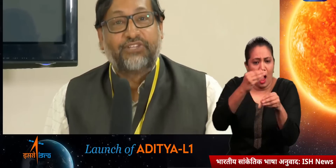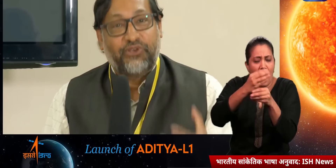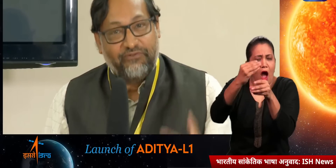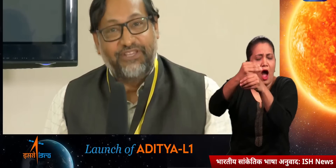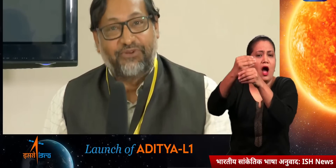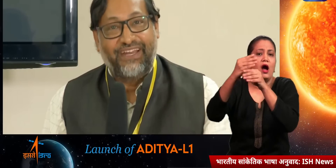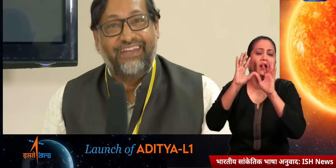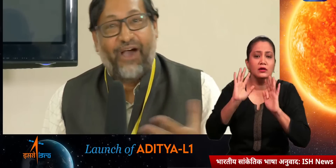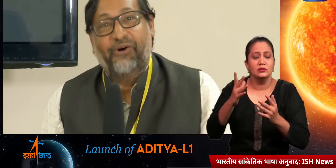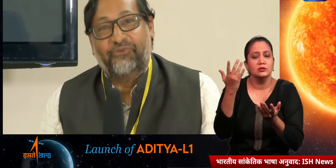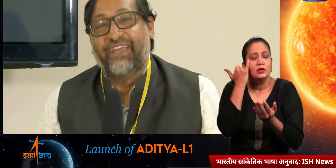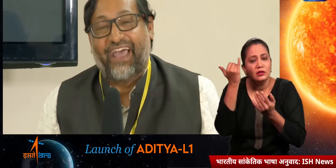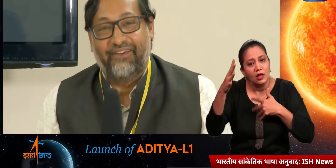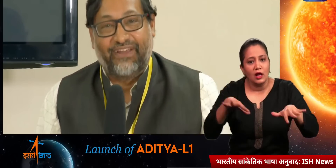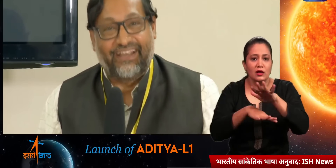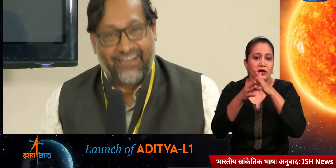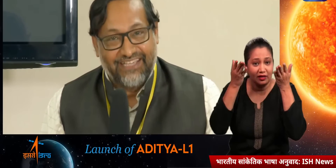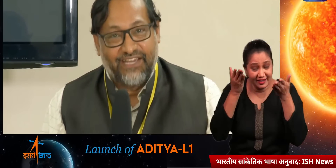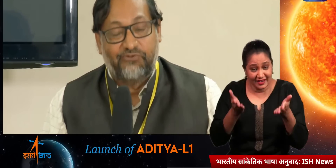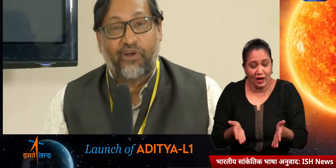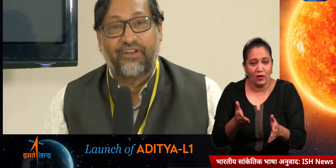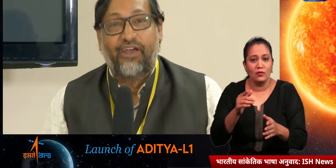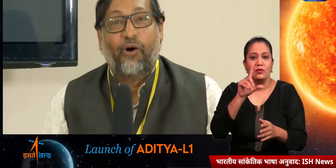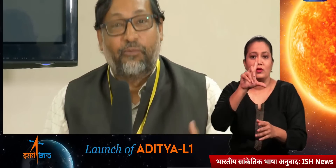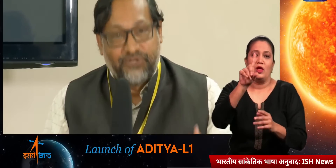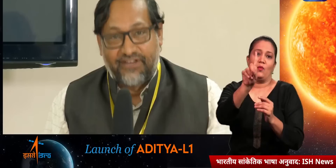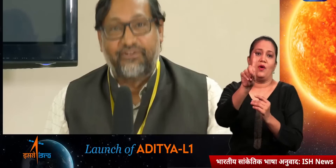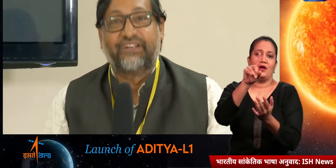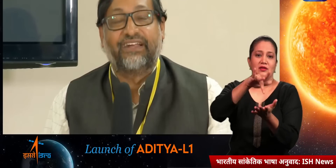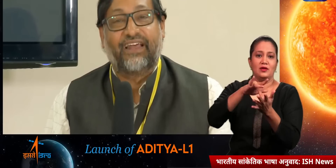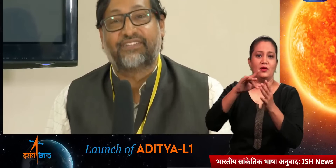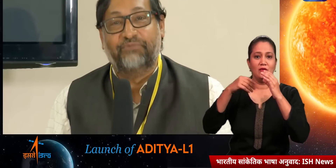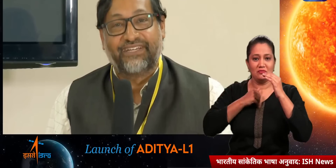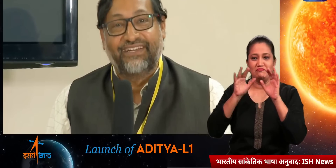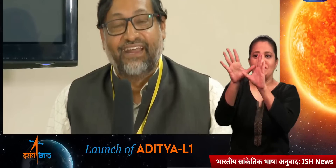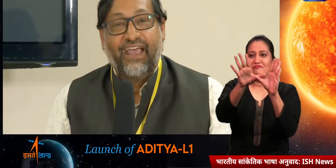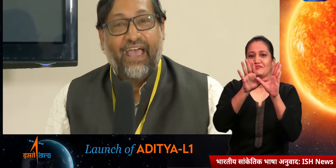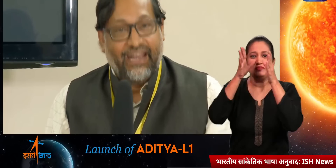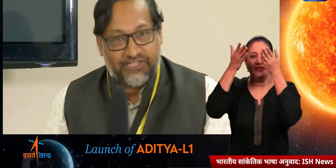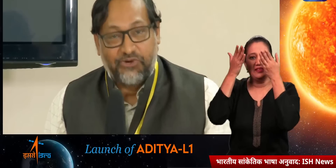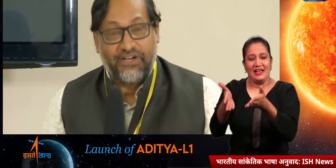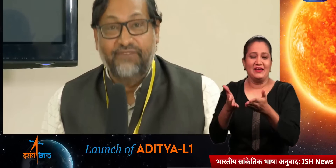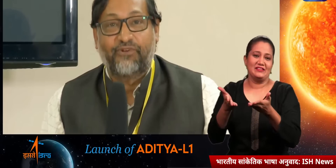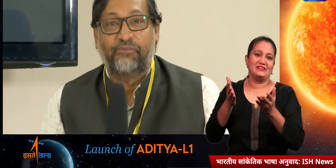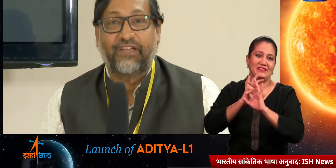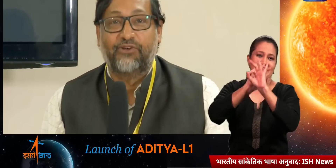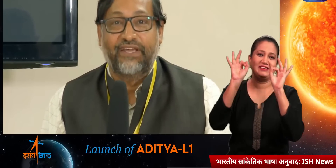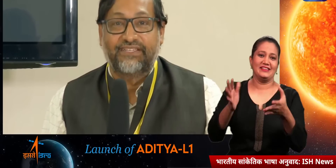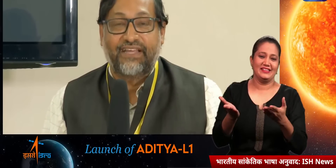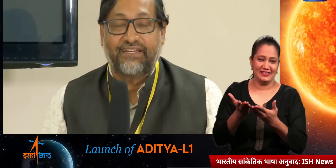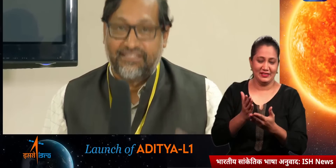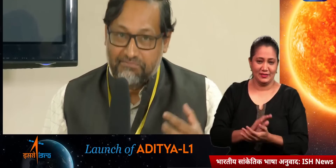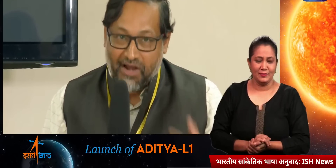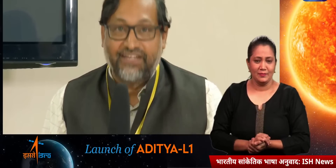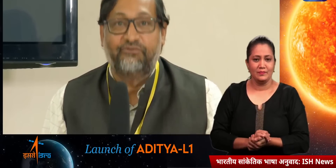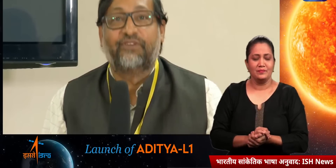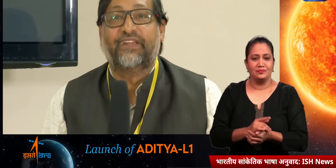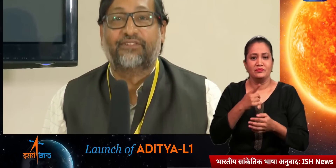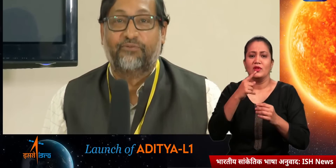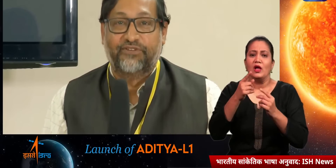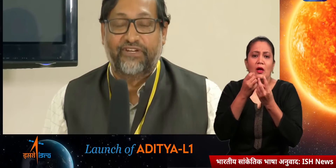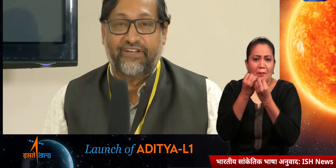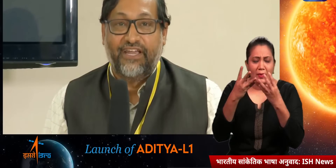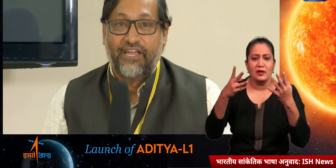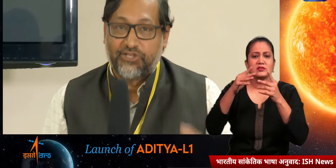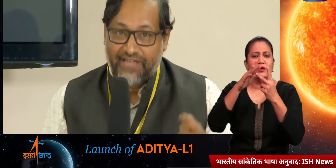proposed. So eventually now we have a Lagrangian 1 observatory class mission. And as you heard from my colleagues, that it is a